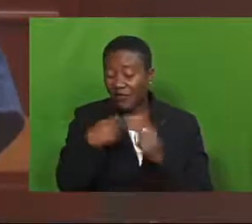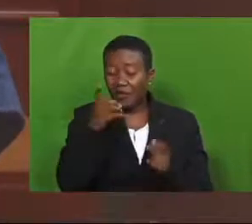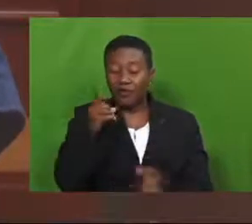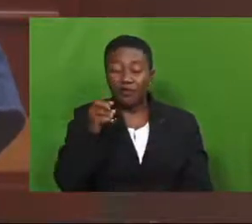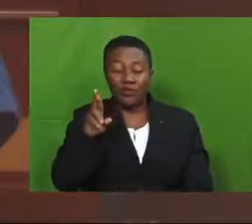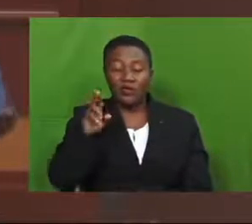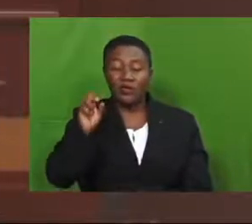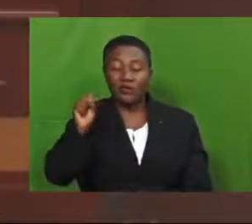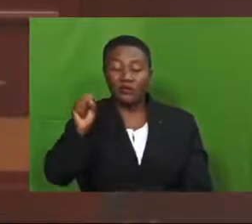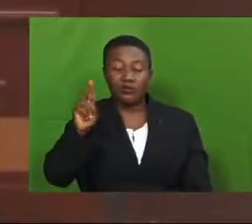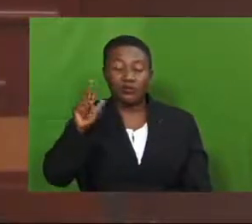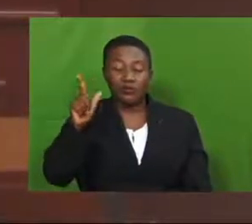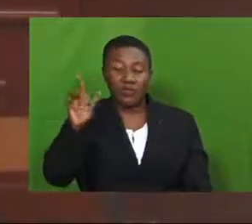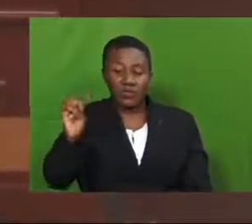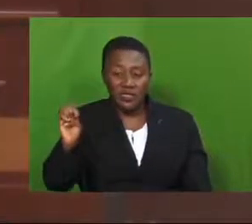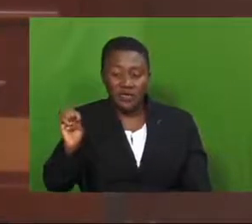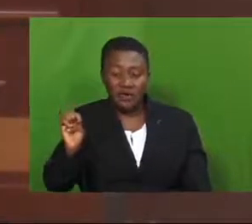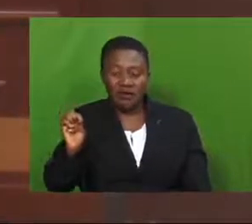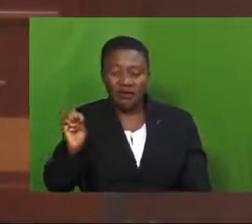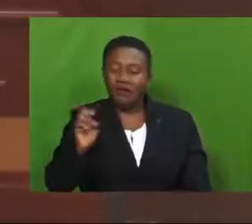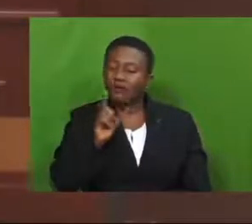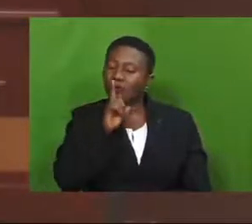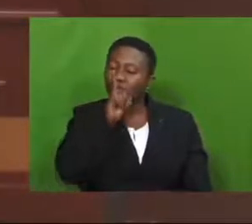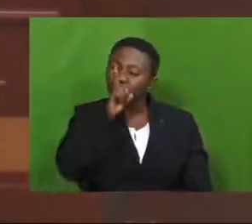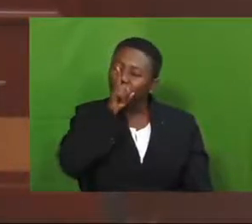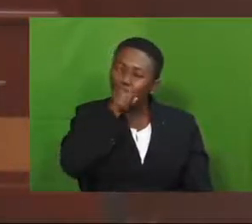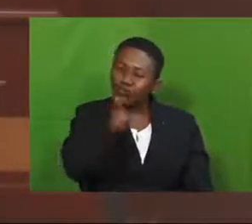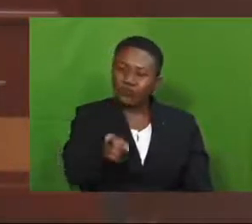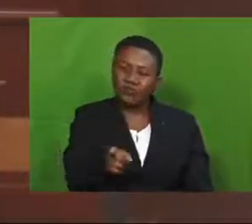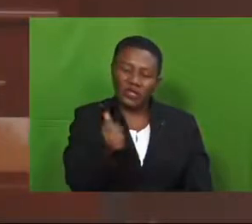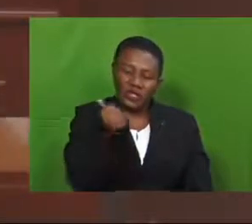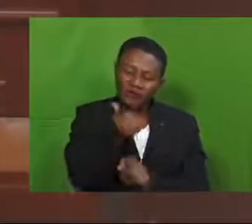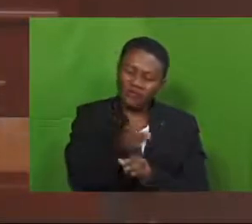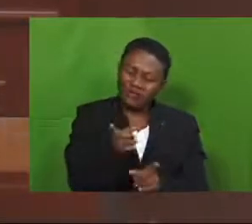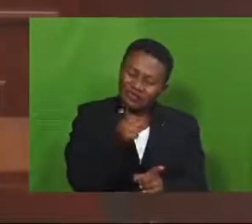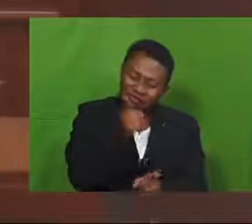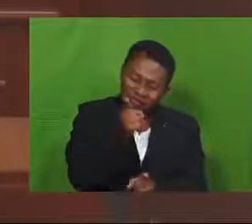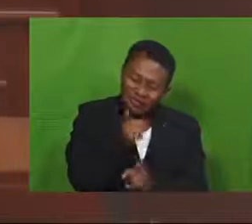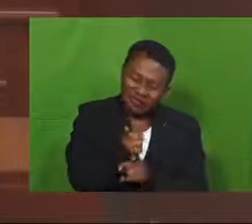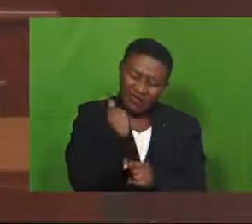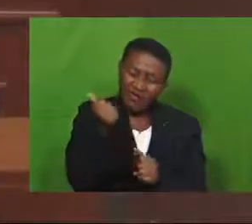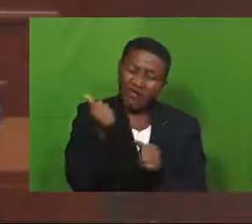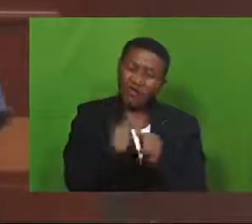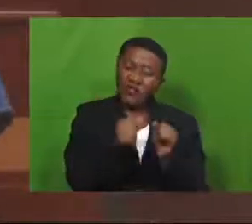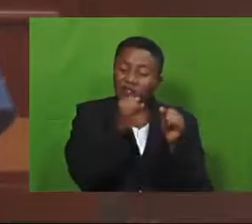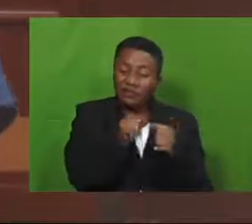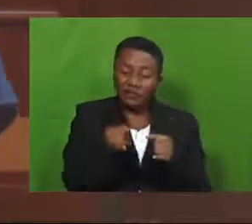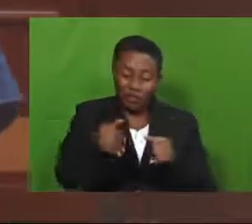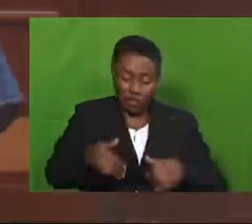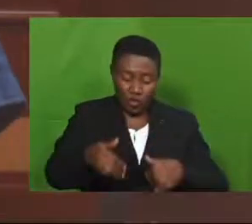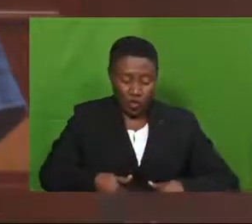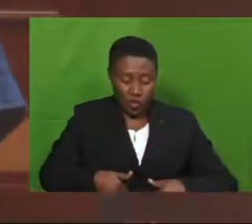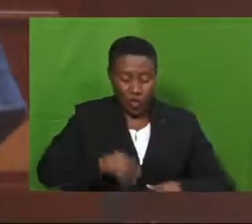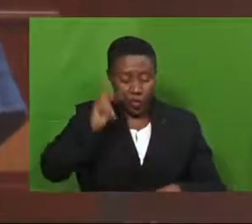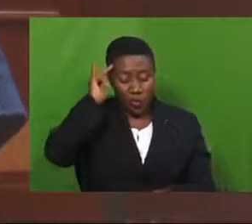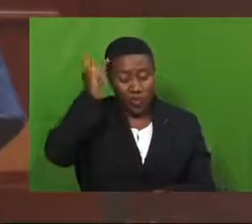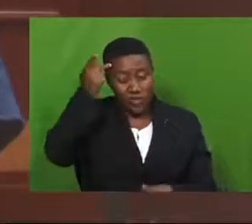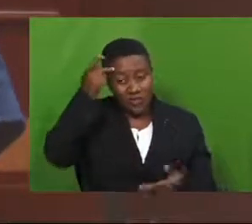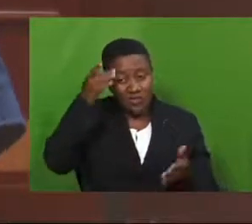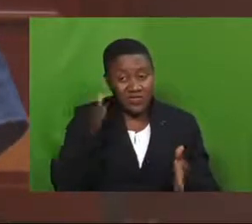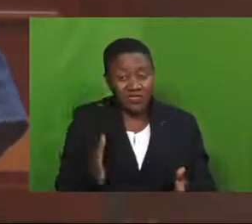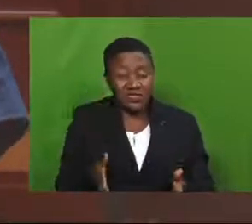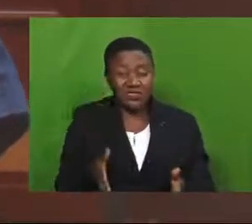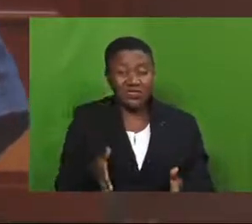Garba is the absolute truth. Every single young politician in this contemporary